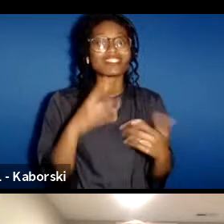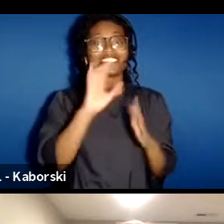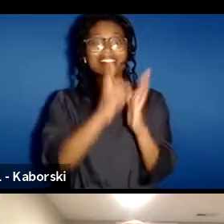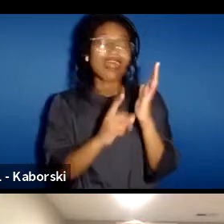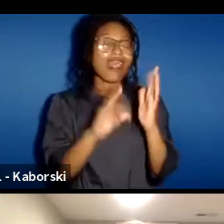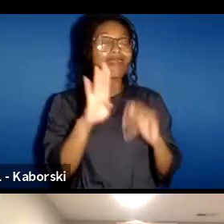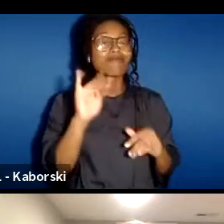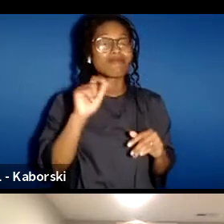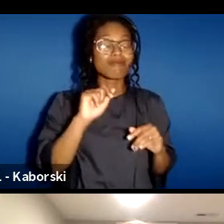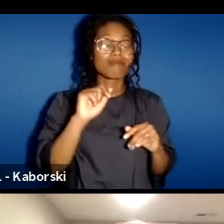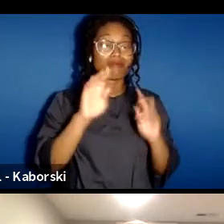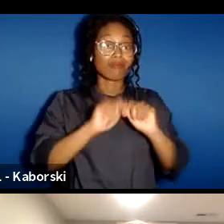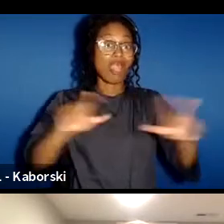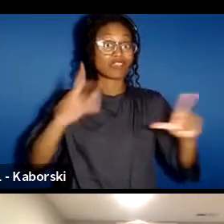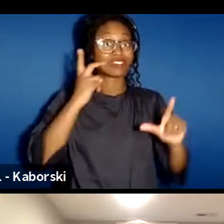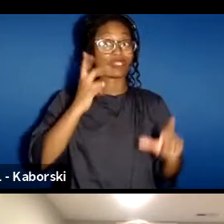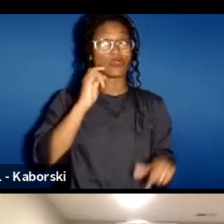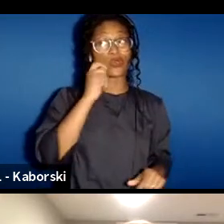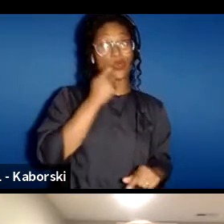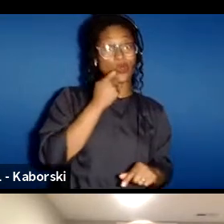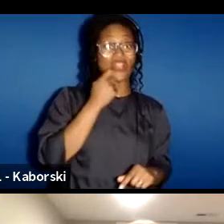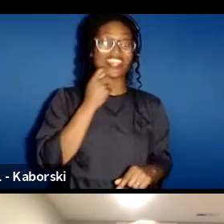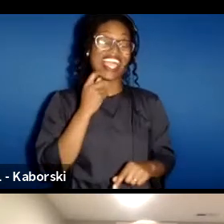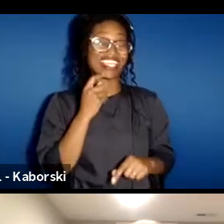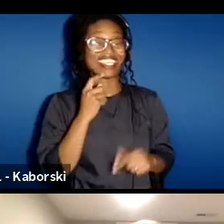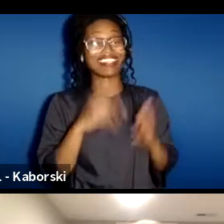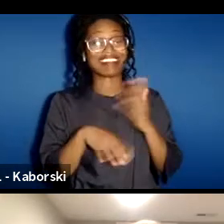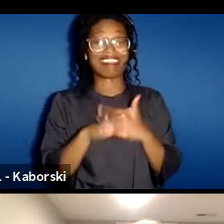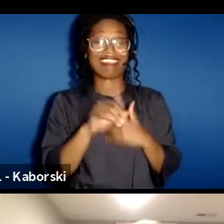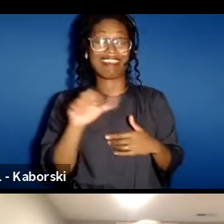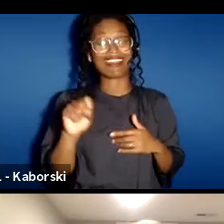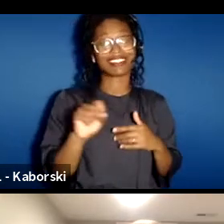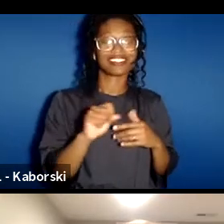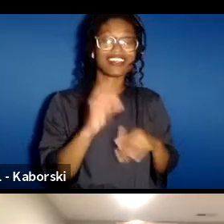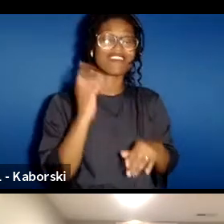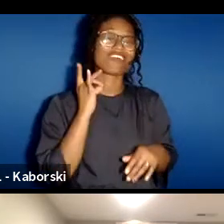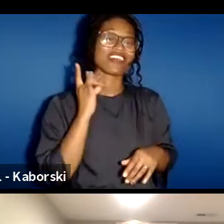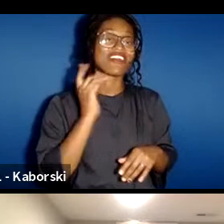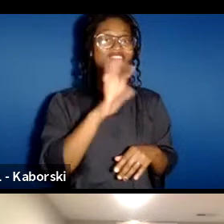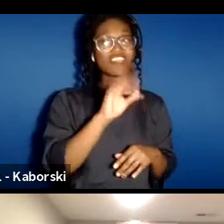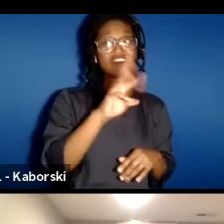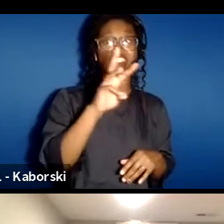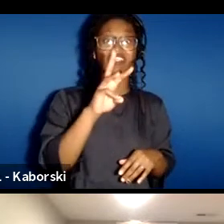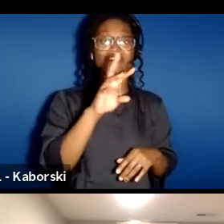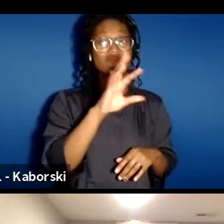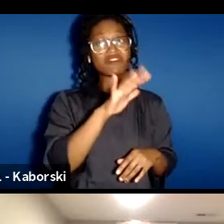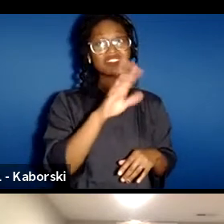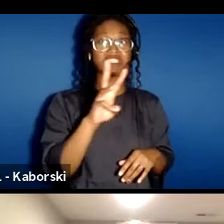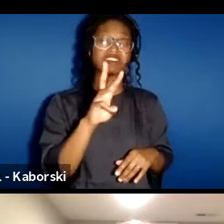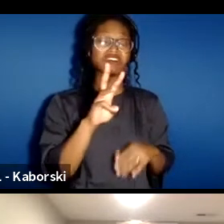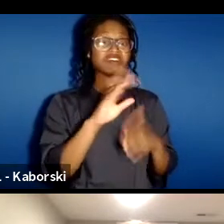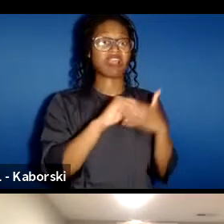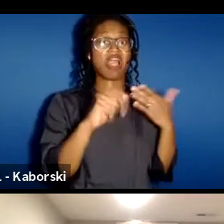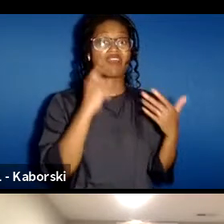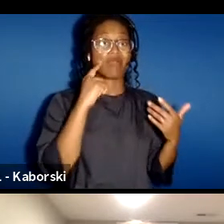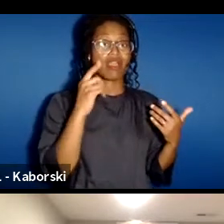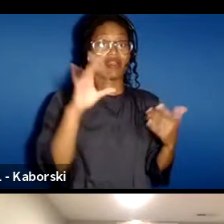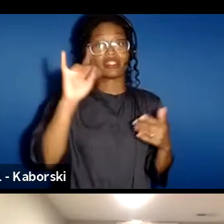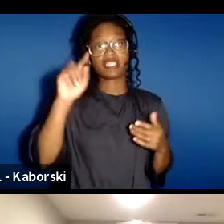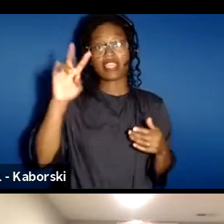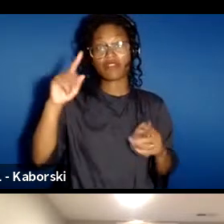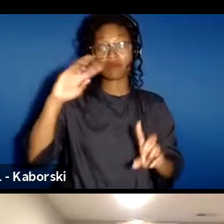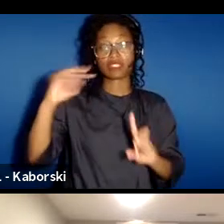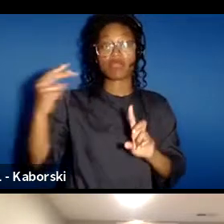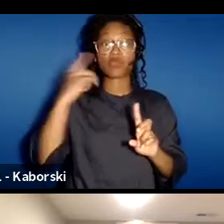cool new kick-ass vodka that's $56, that from a design perspective, probably to David's point, it's going to look like a lot